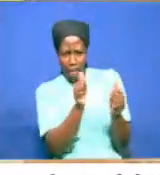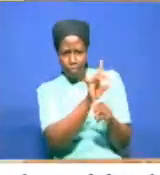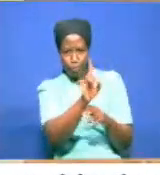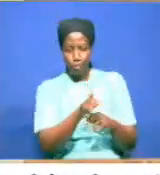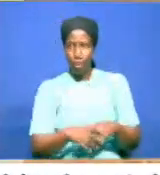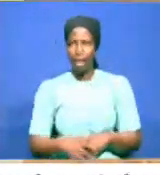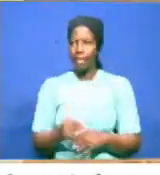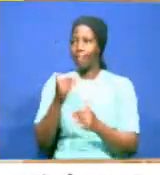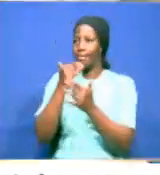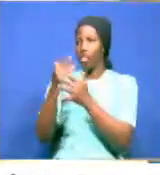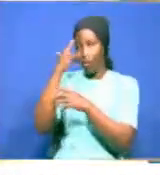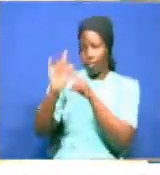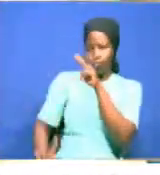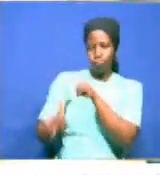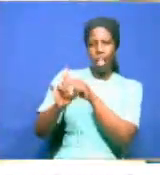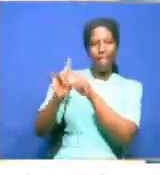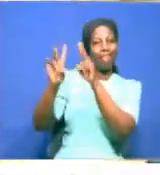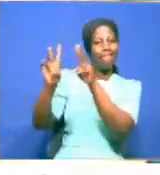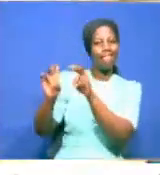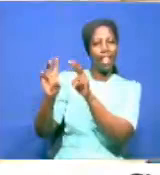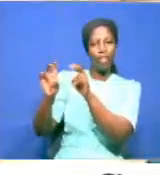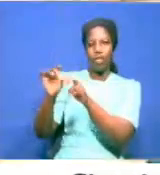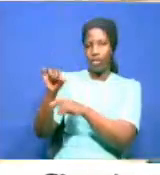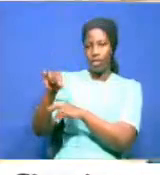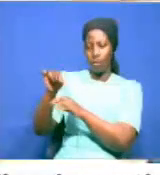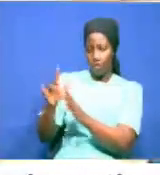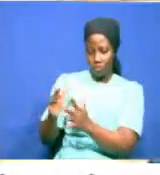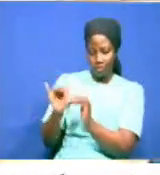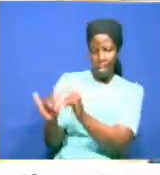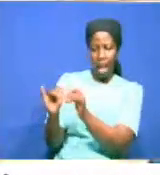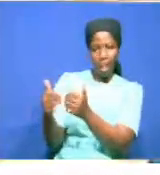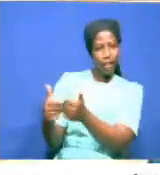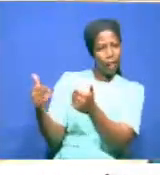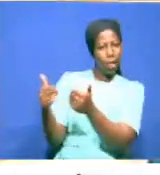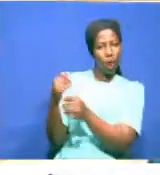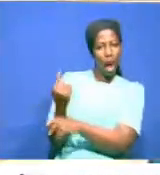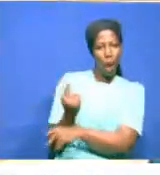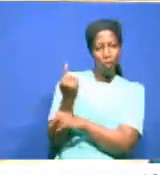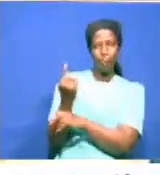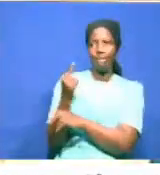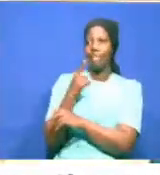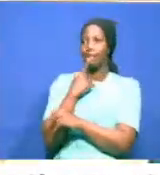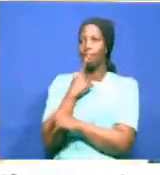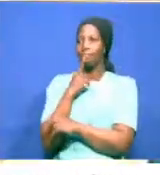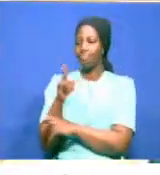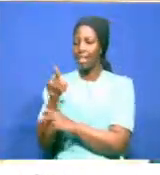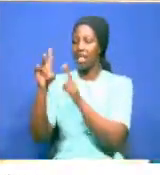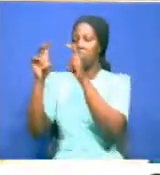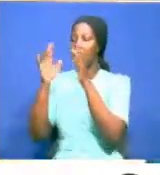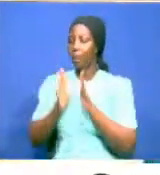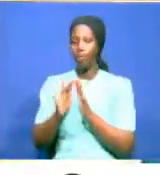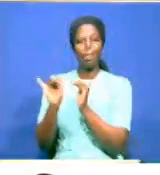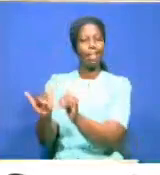bringing out this issue of quarantine. And I want to say that the issue of quarantine can really be a challenge for persons